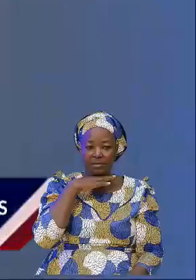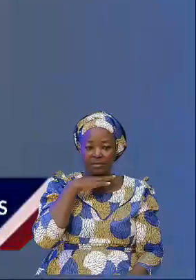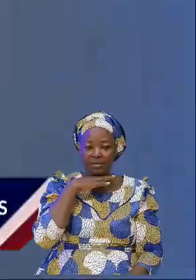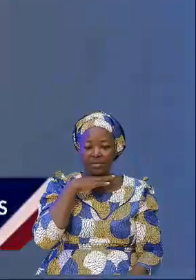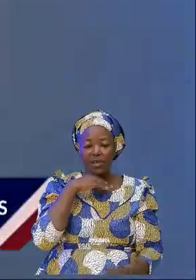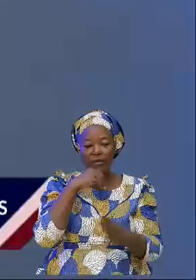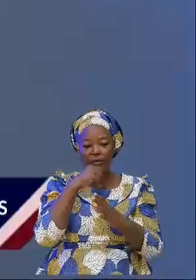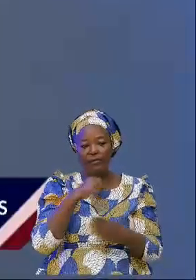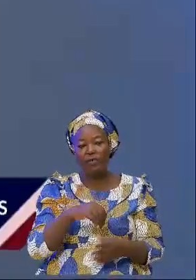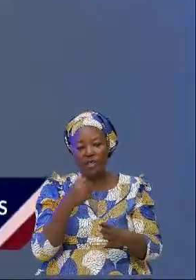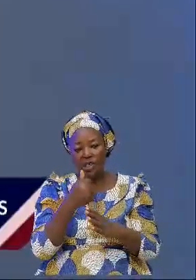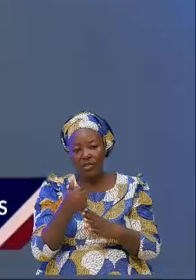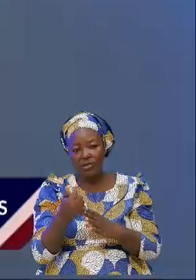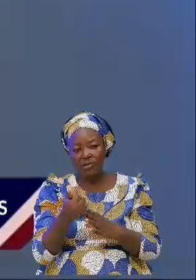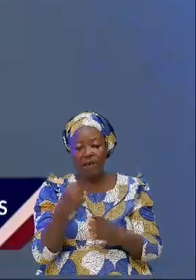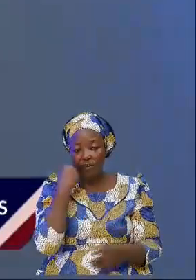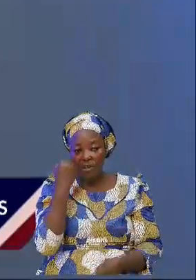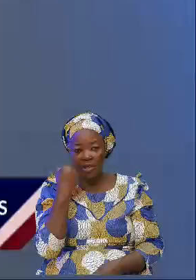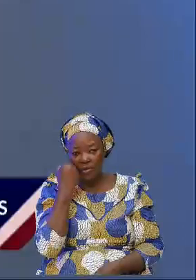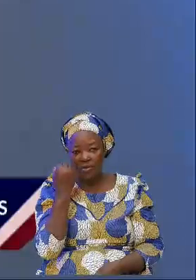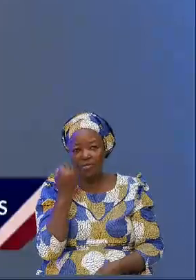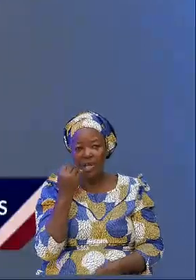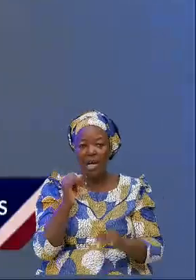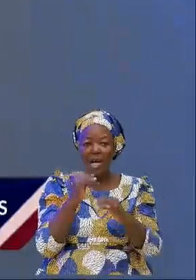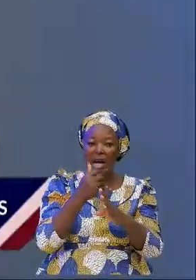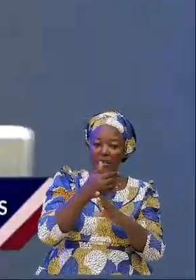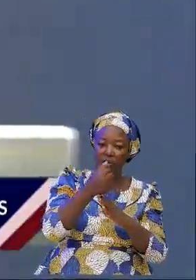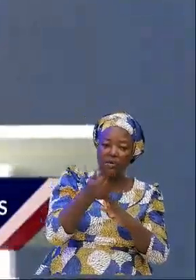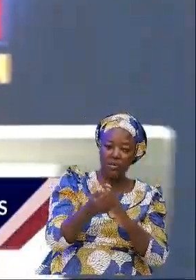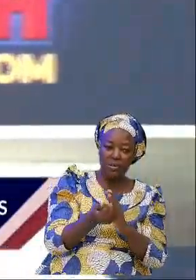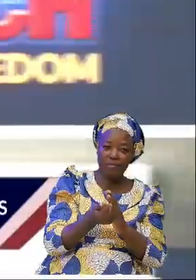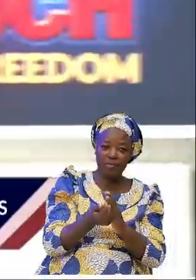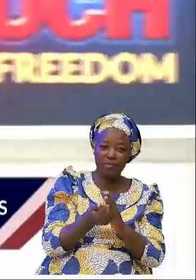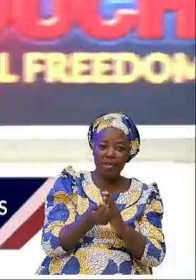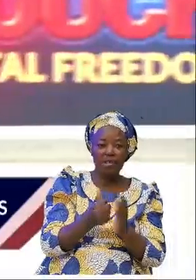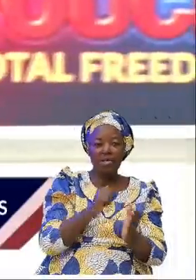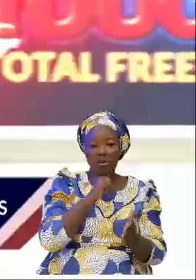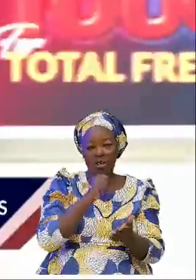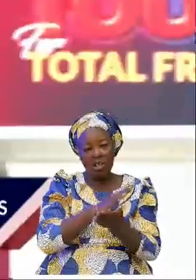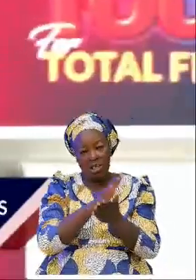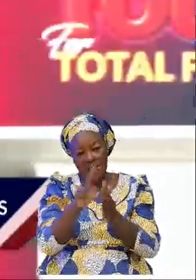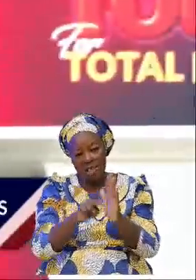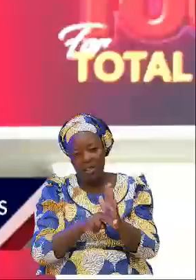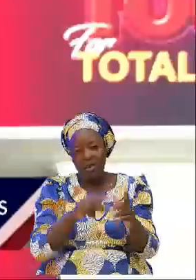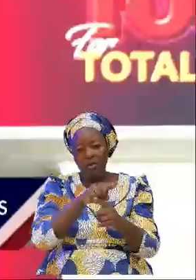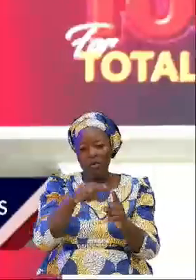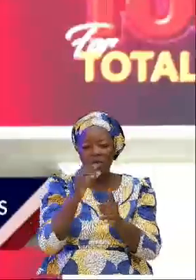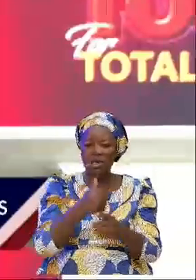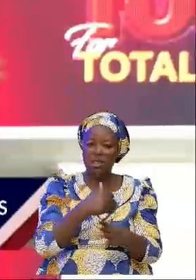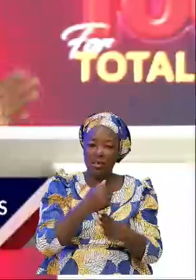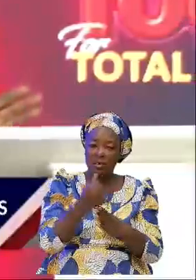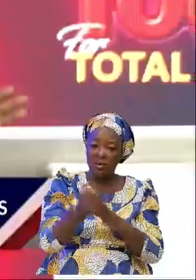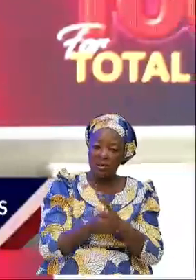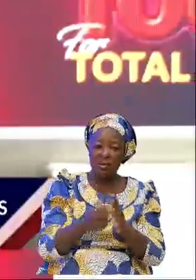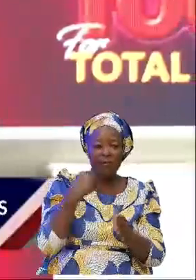adultery, uncleanness. That's the flesh. When there's adultery, when there's fornication, F, when